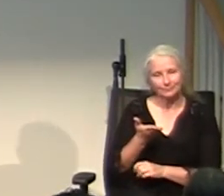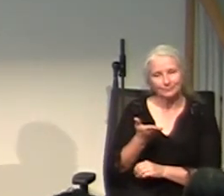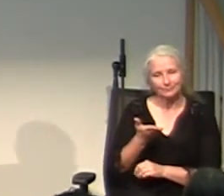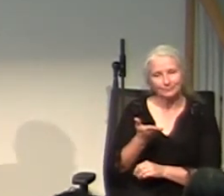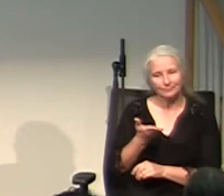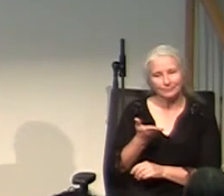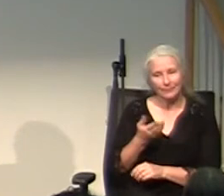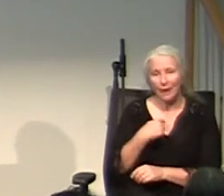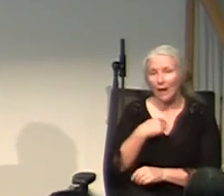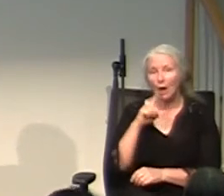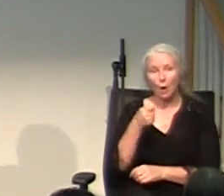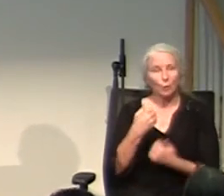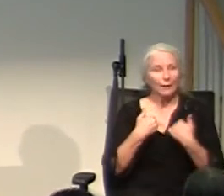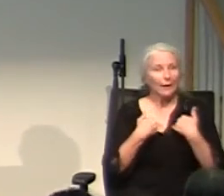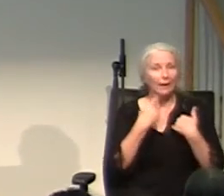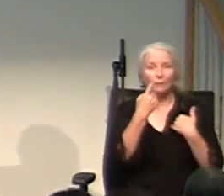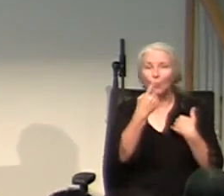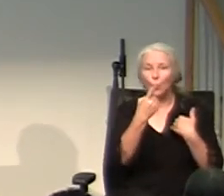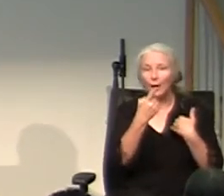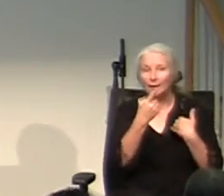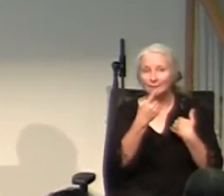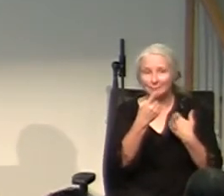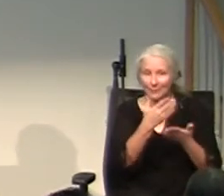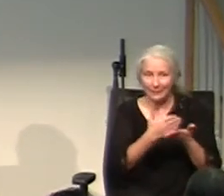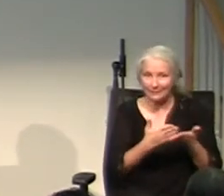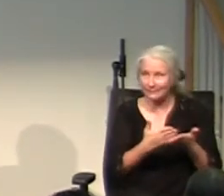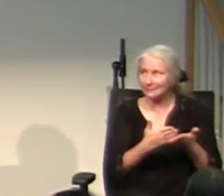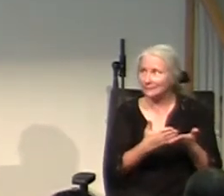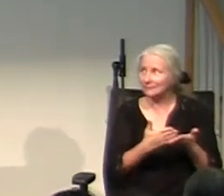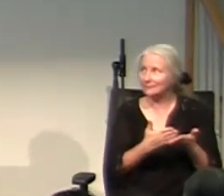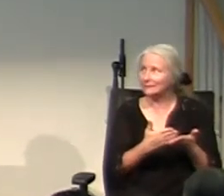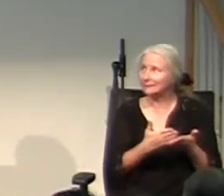I've only got one piece. Are we ready to quit?